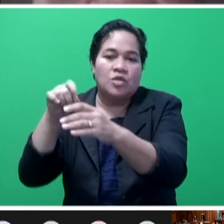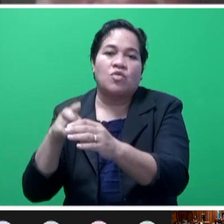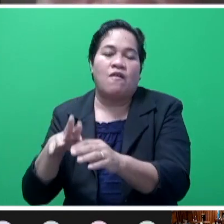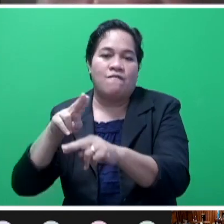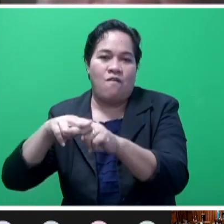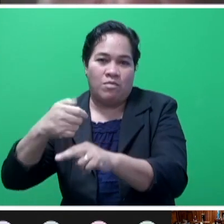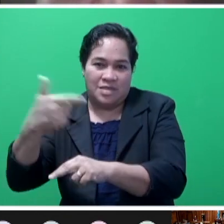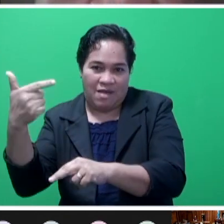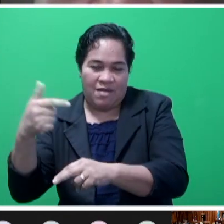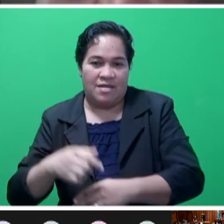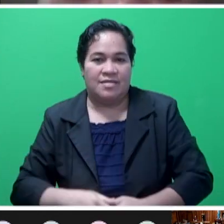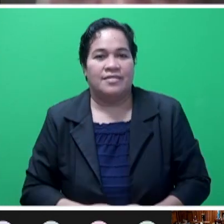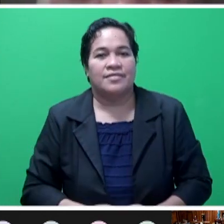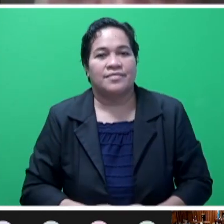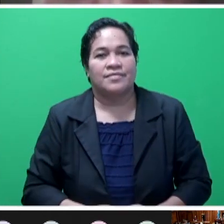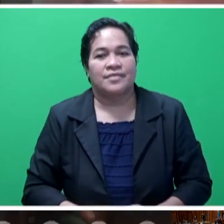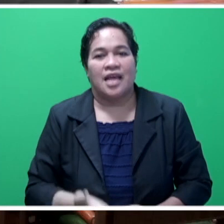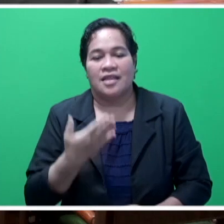Thank you, Mr. Speaker.